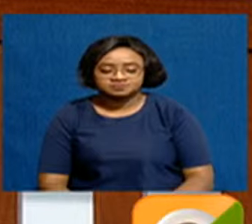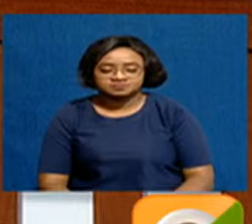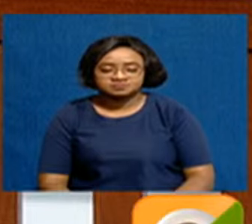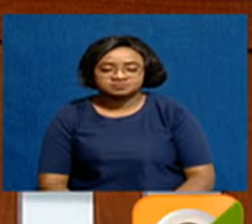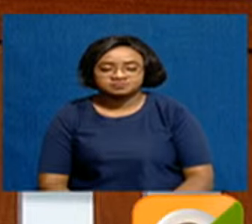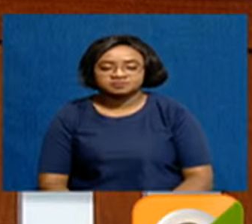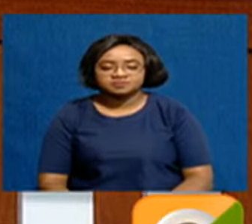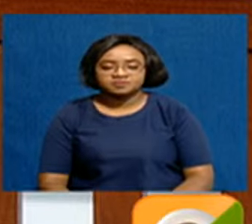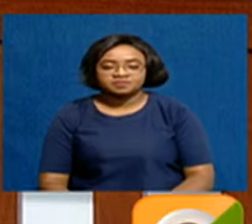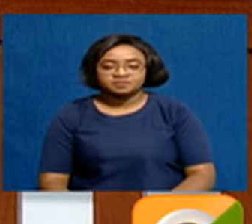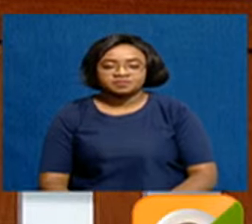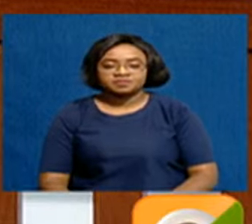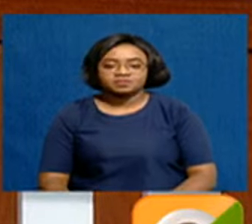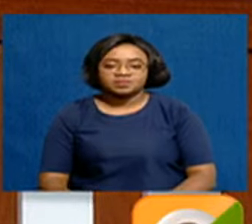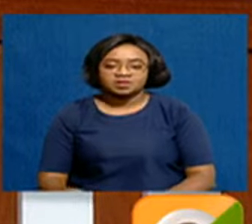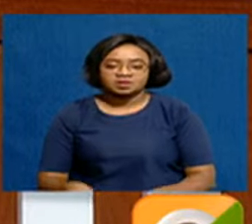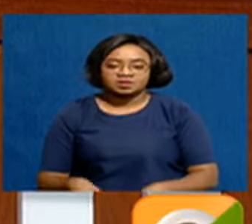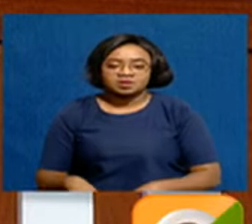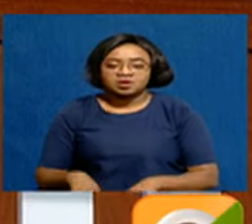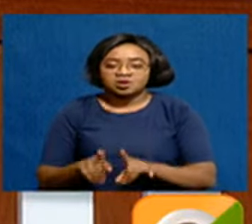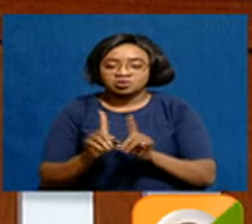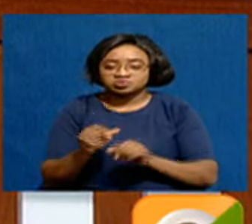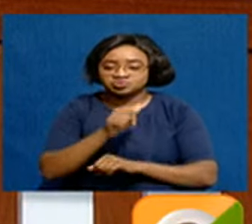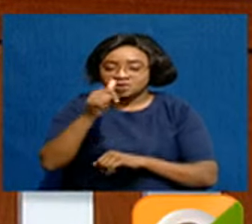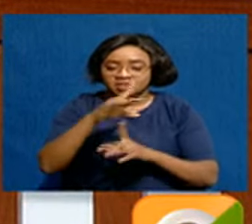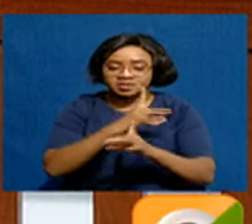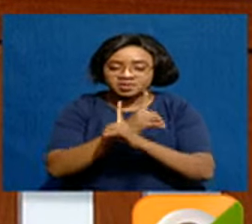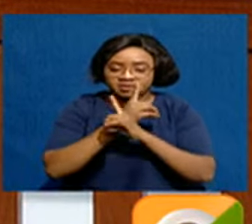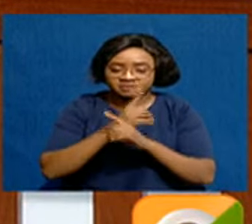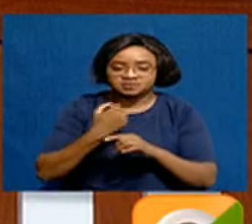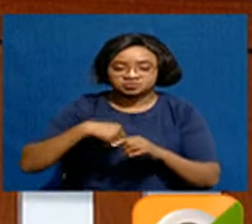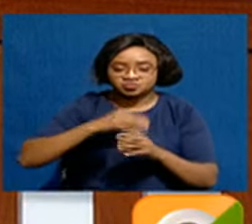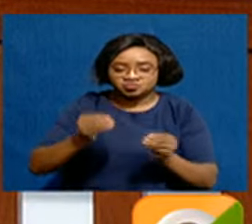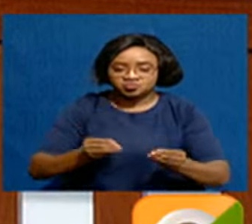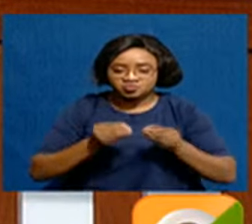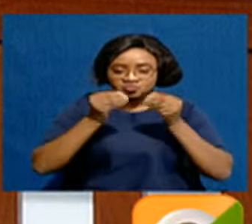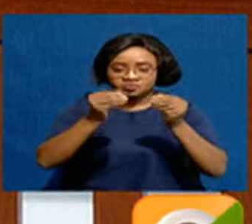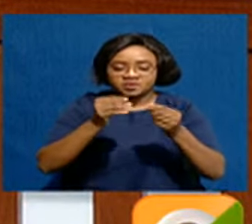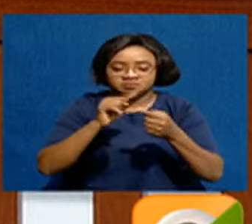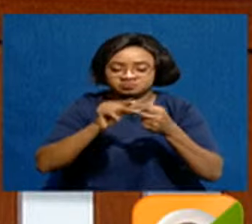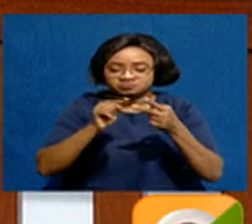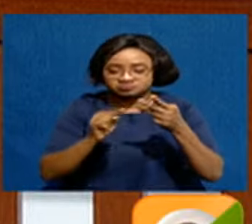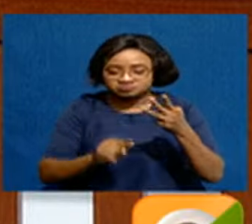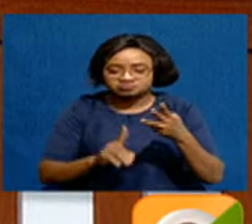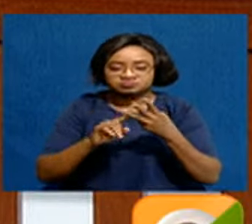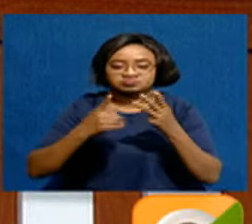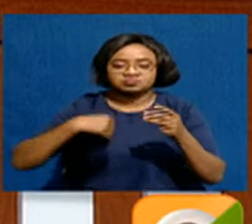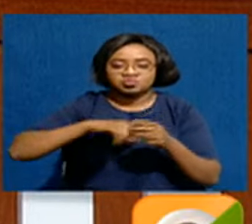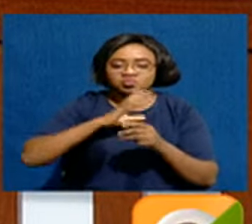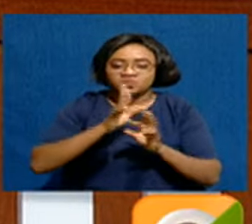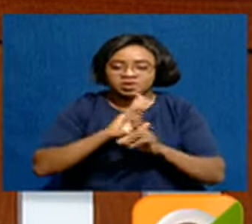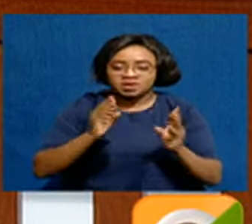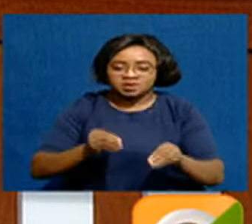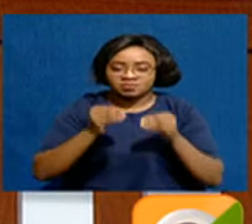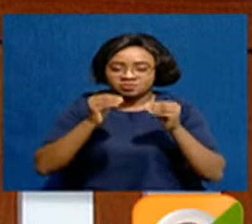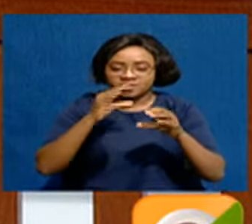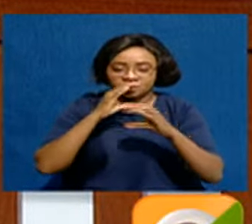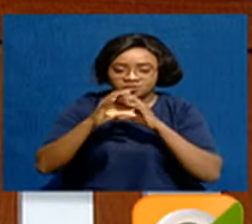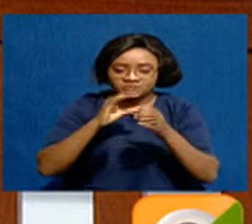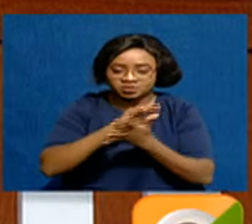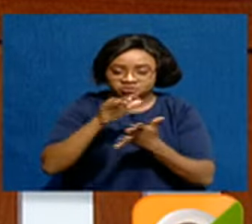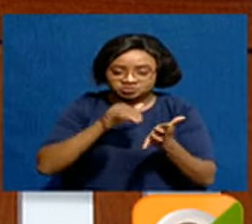will provide the logistics, will provide the communication center, will provide the